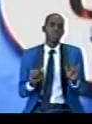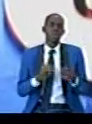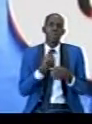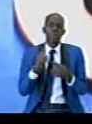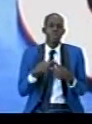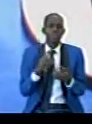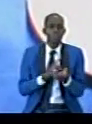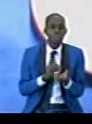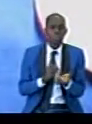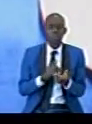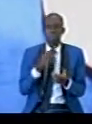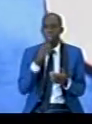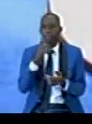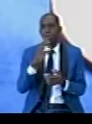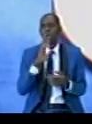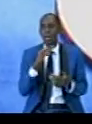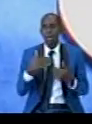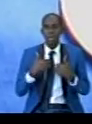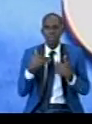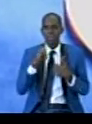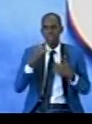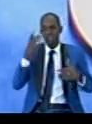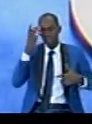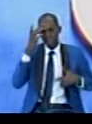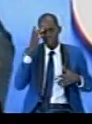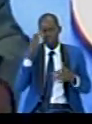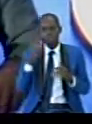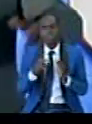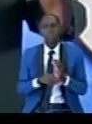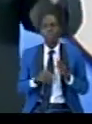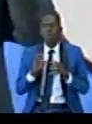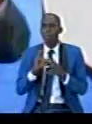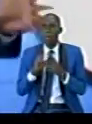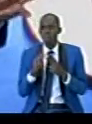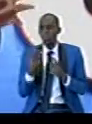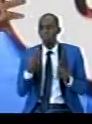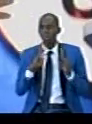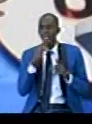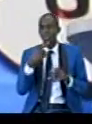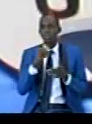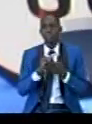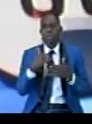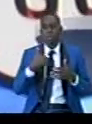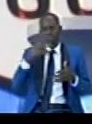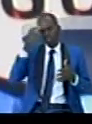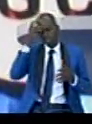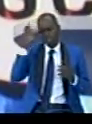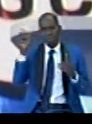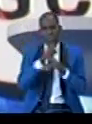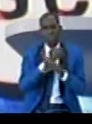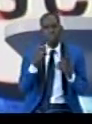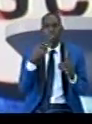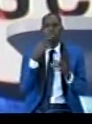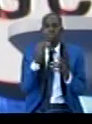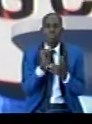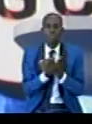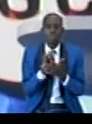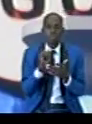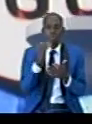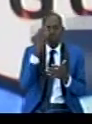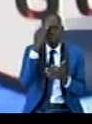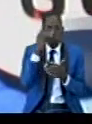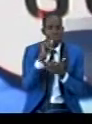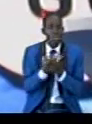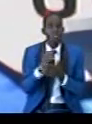any demonic attack, the Lord is still the same. It said, Jesus Christ, the same